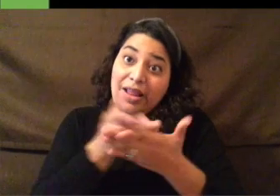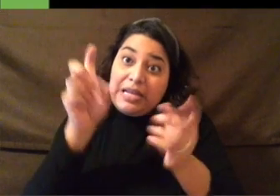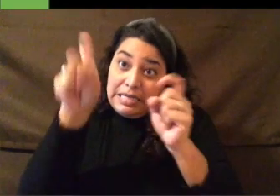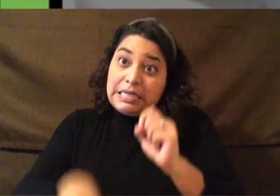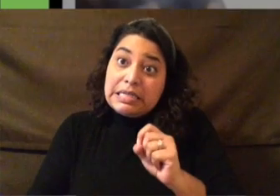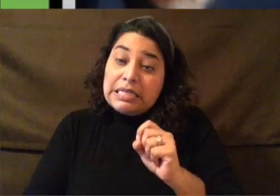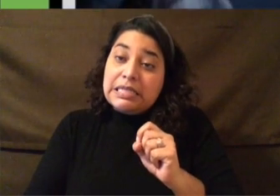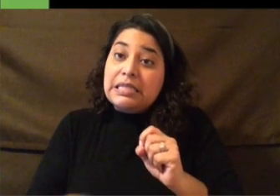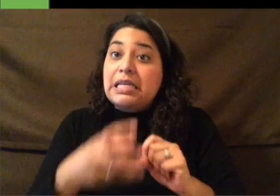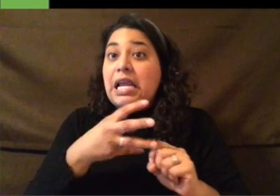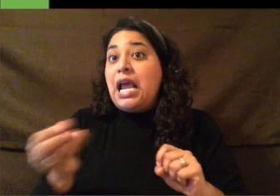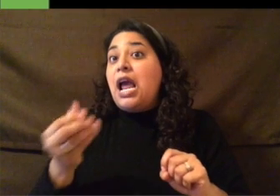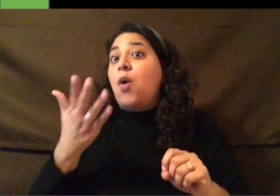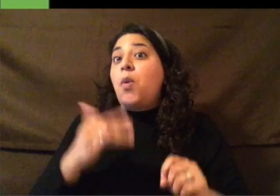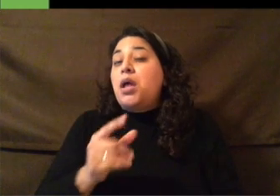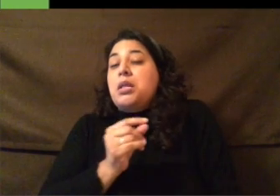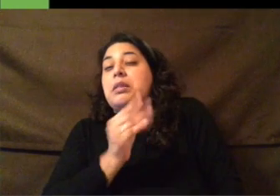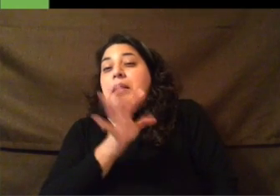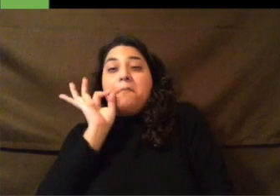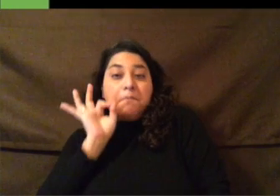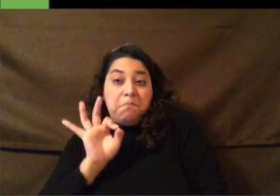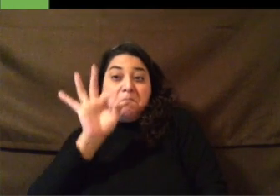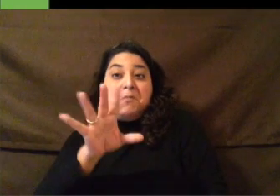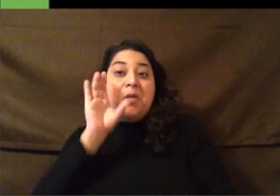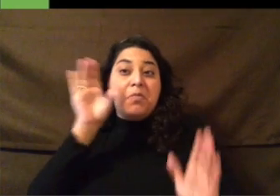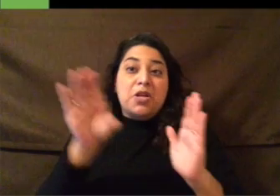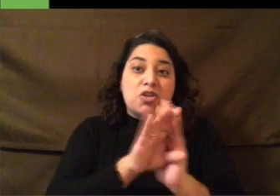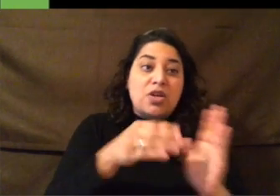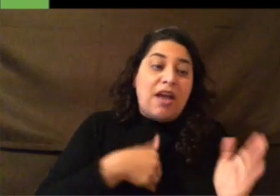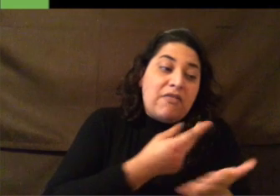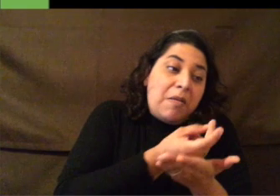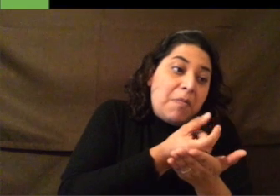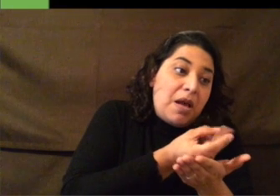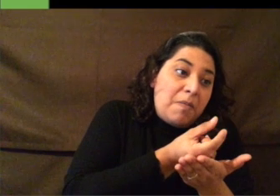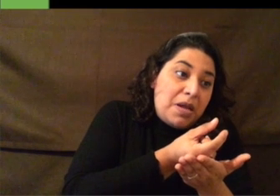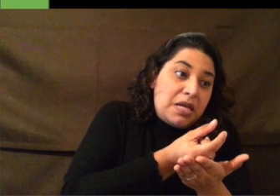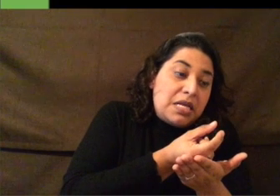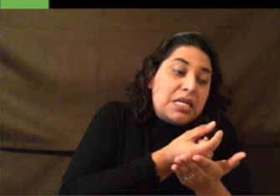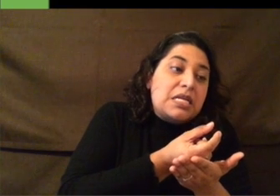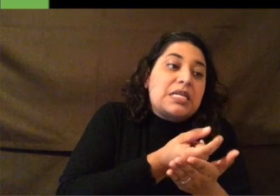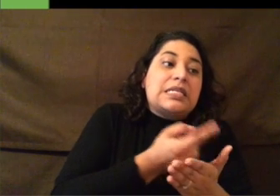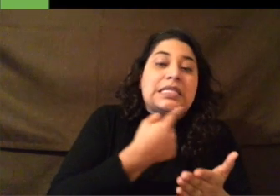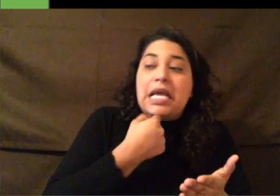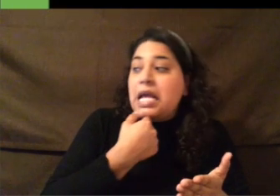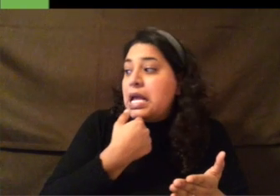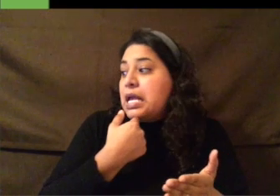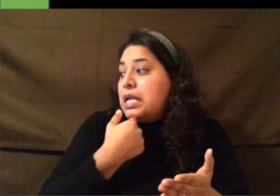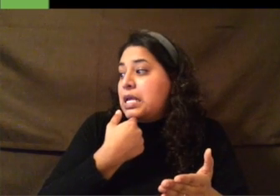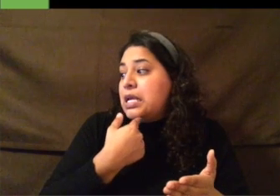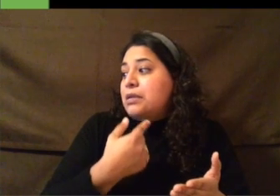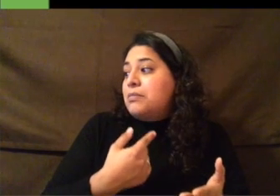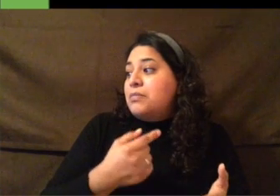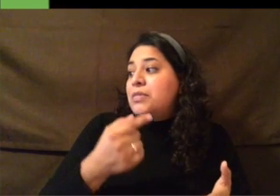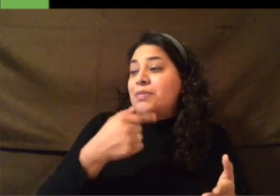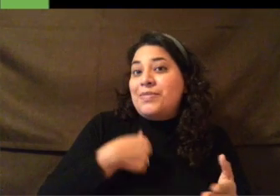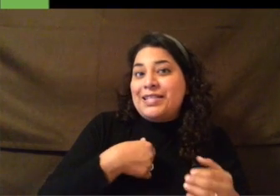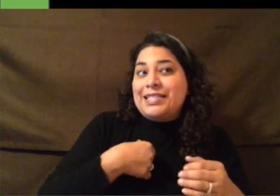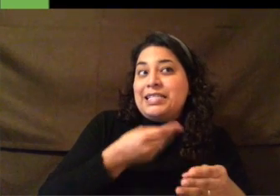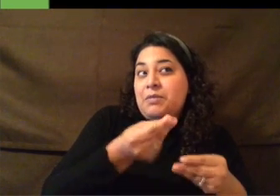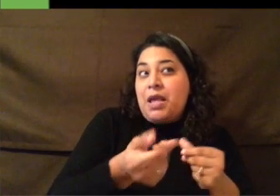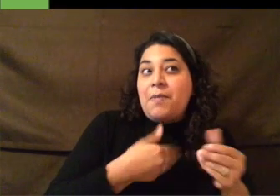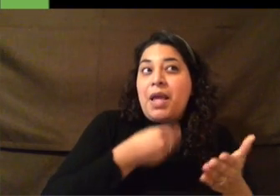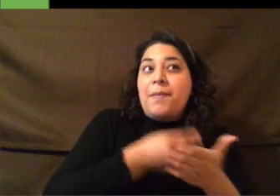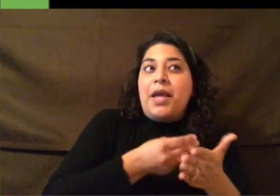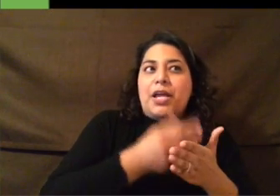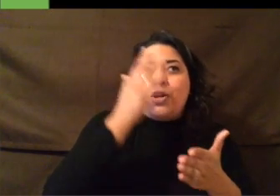well. And I just like to throw in these little pictures. You got a puppy on the left, who says, me spending